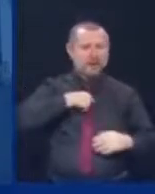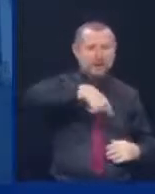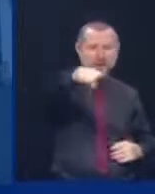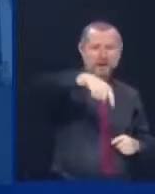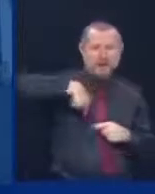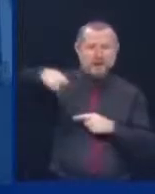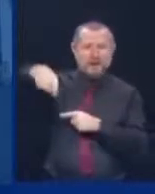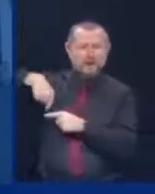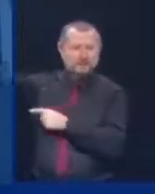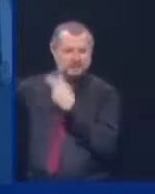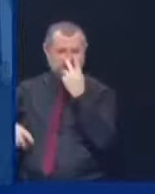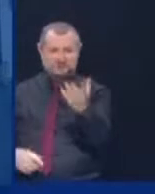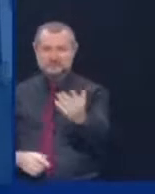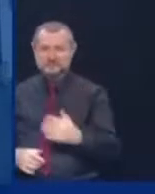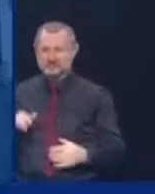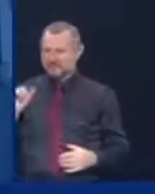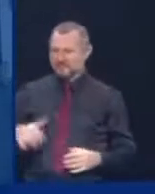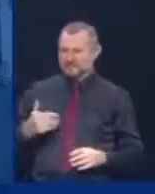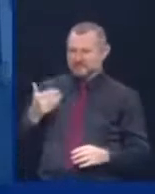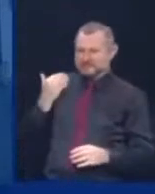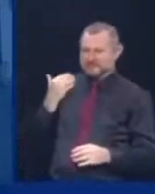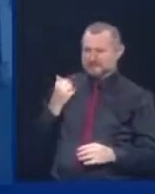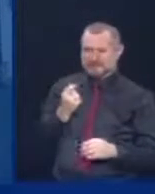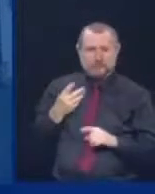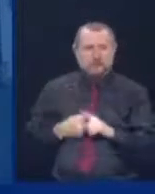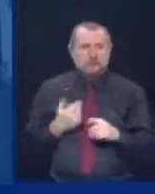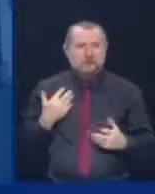I mean, that was just a few months ago.